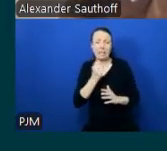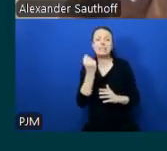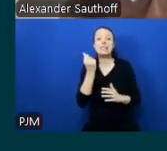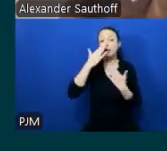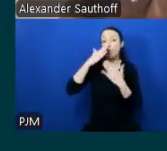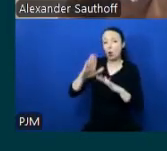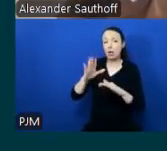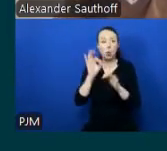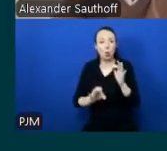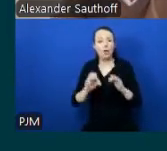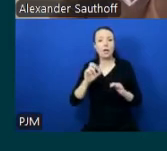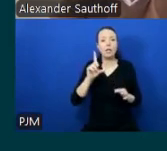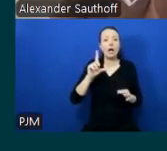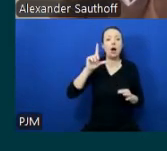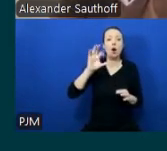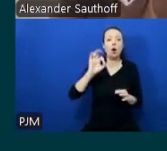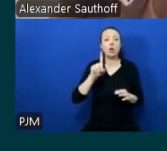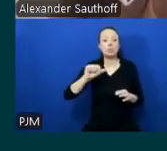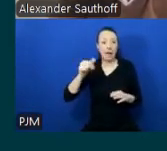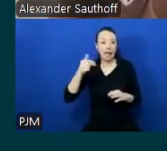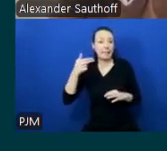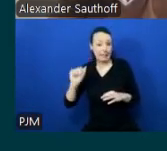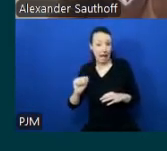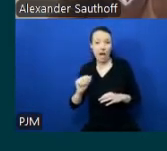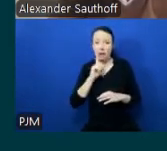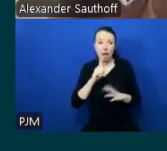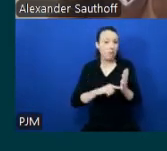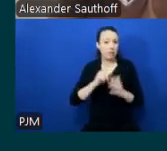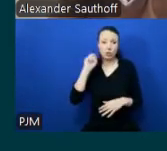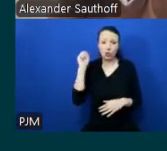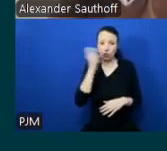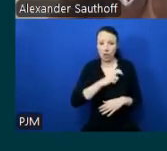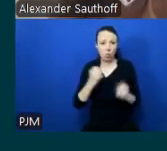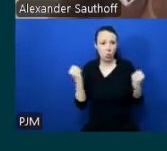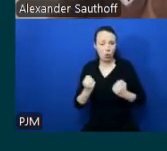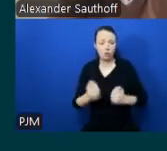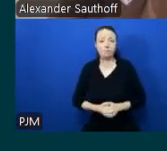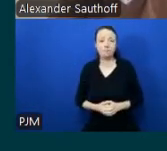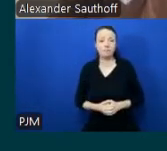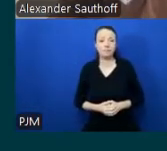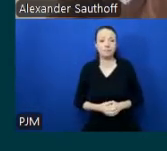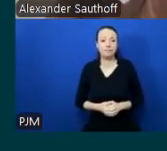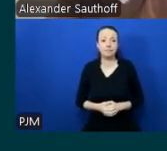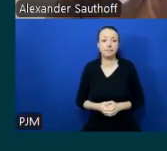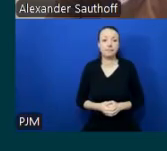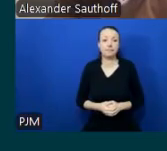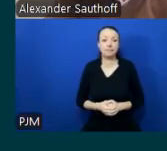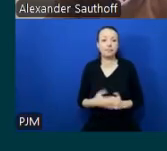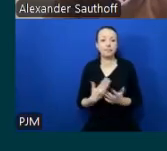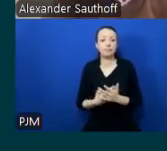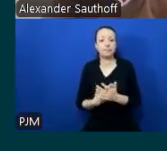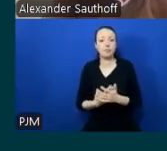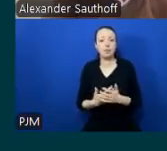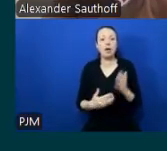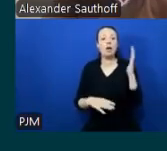So, which is a very interesting case study, is this canopy plan, which was been developed by the city of